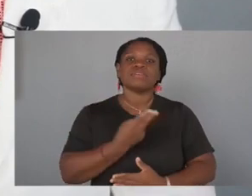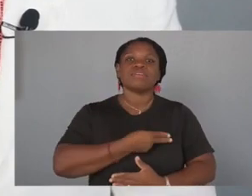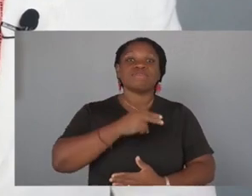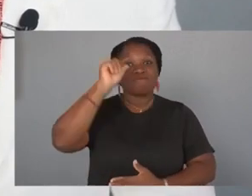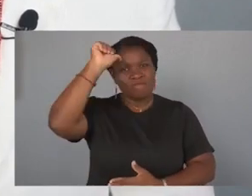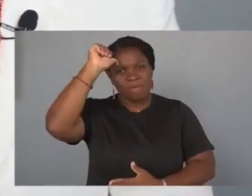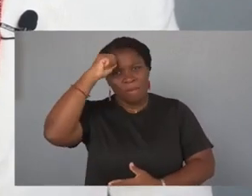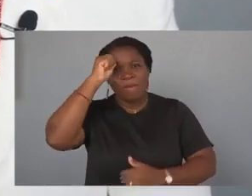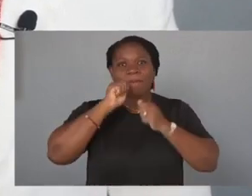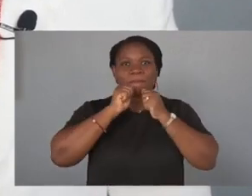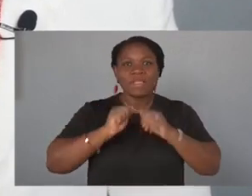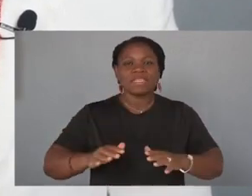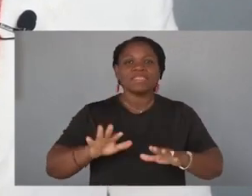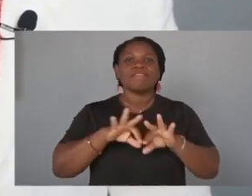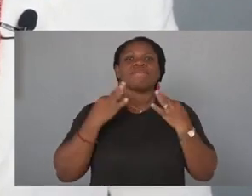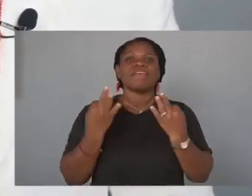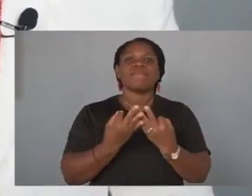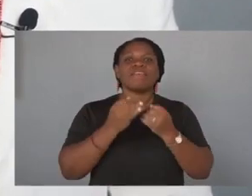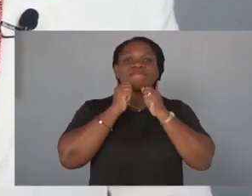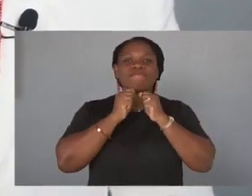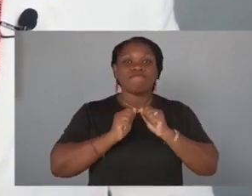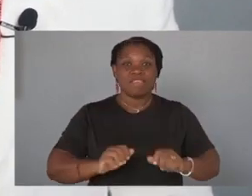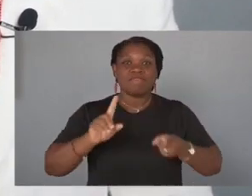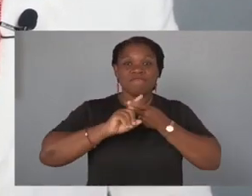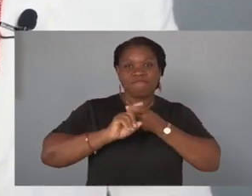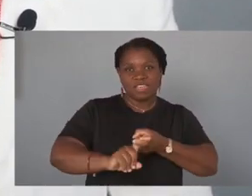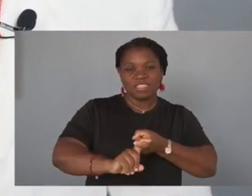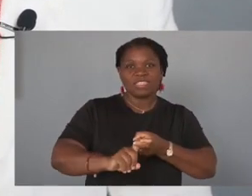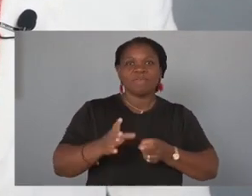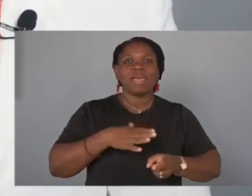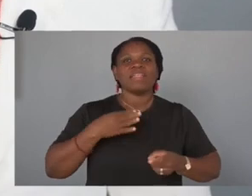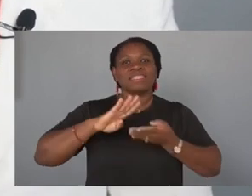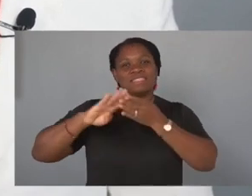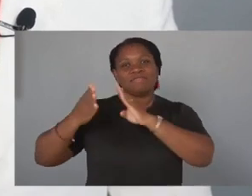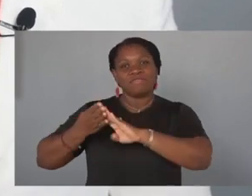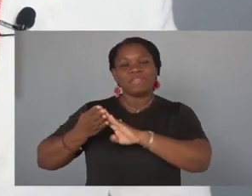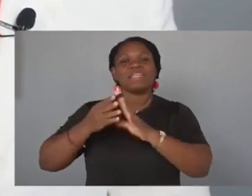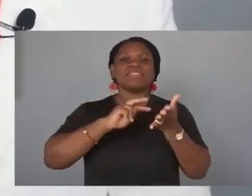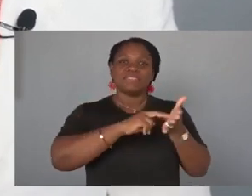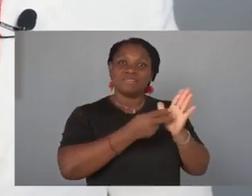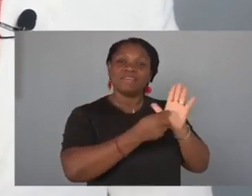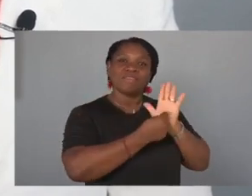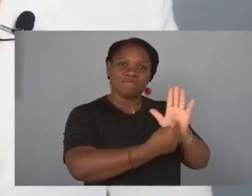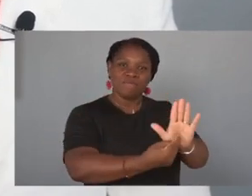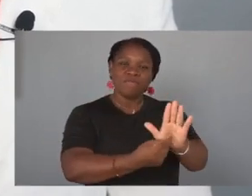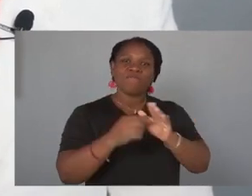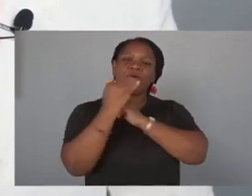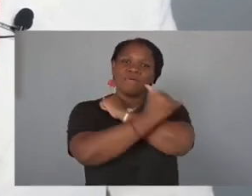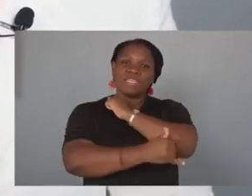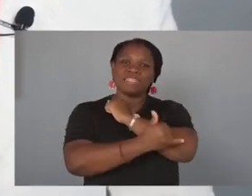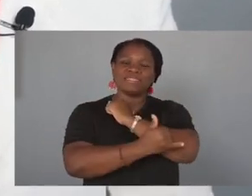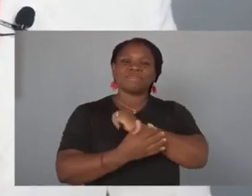us to reflect on the blessings of family, friendship and the sense of community that defines our nation.